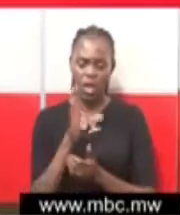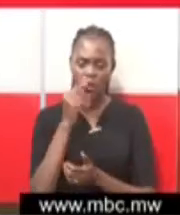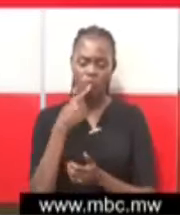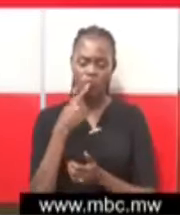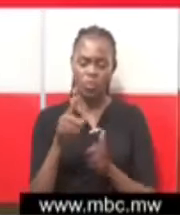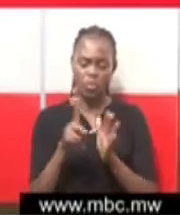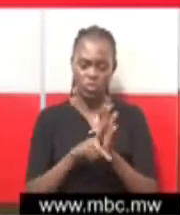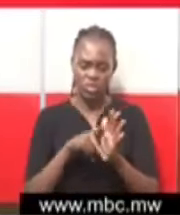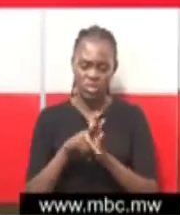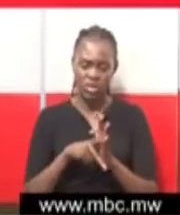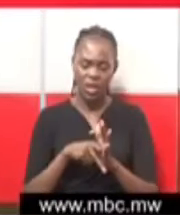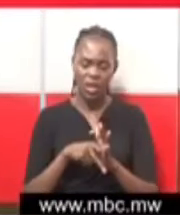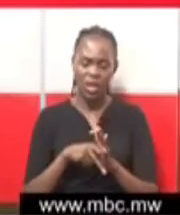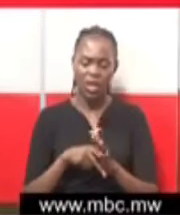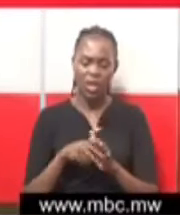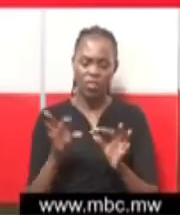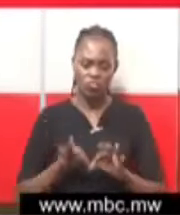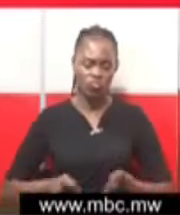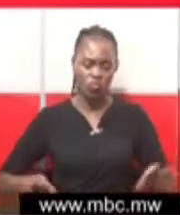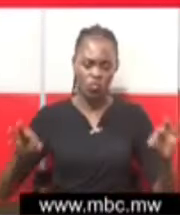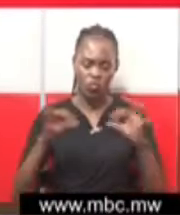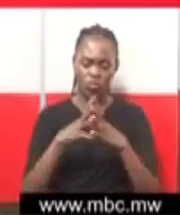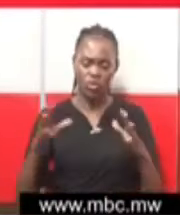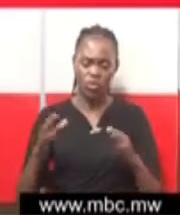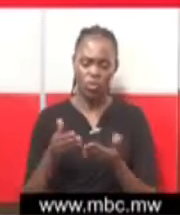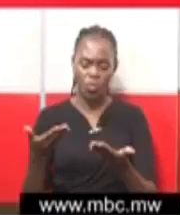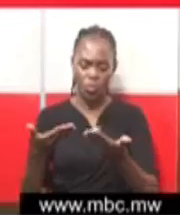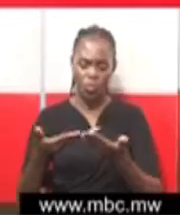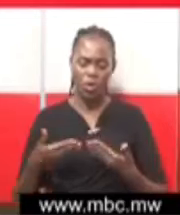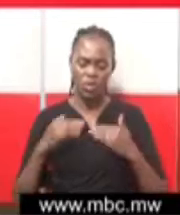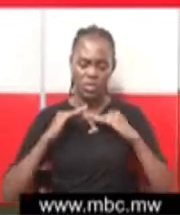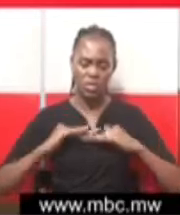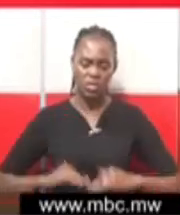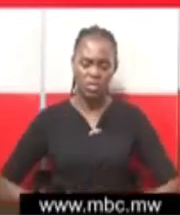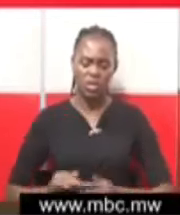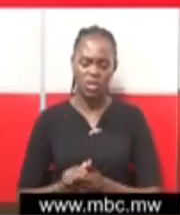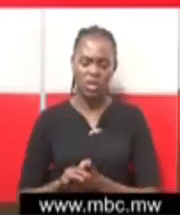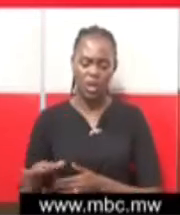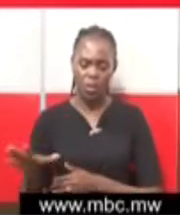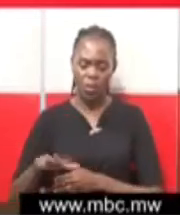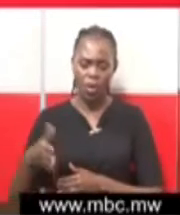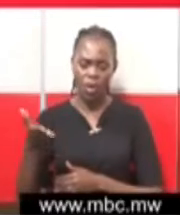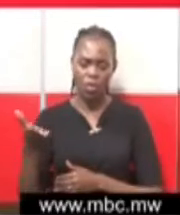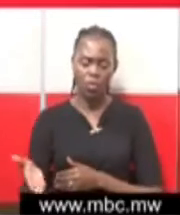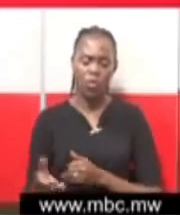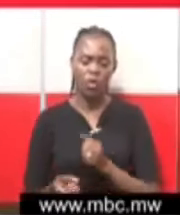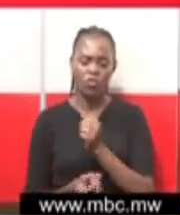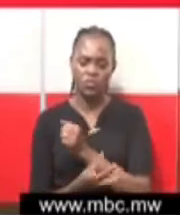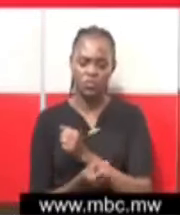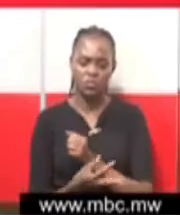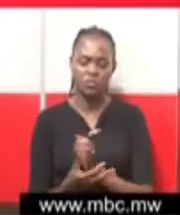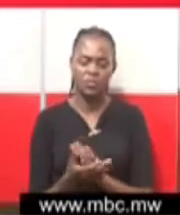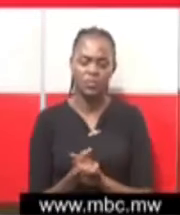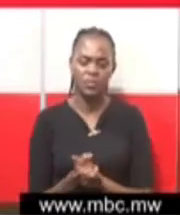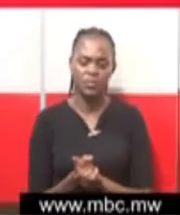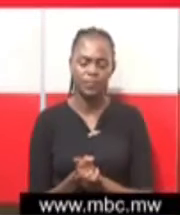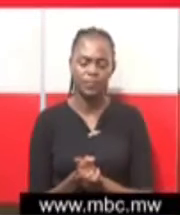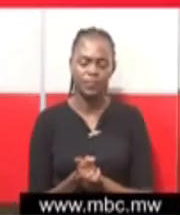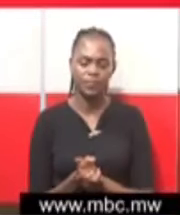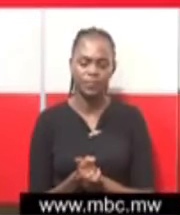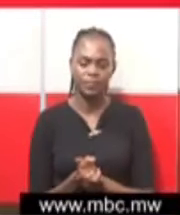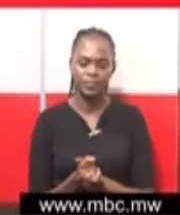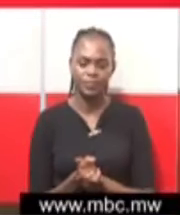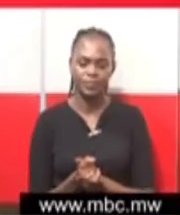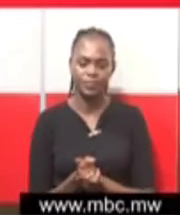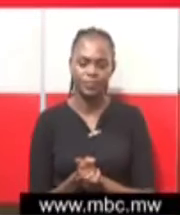the project will play a pivotal role in fostering peace and unity in border districts. Austin Fukula has filed this report, read